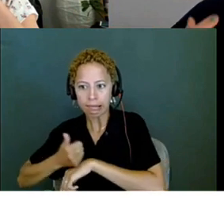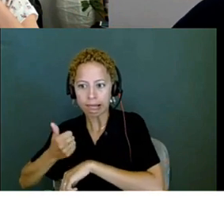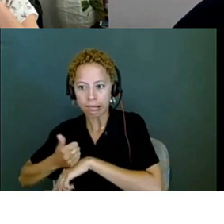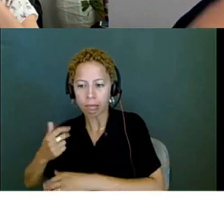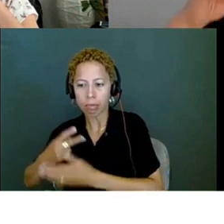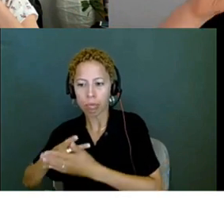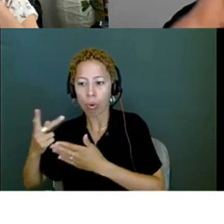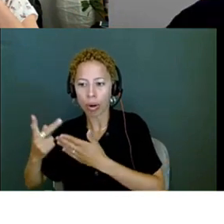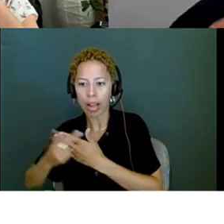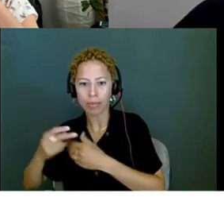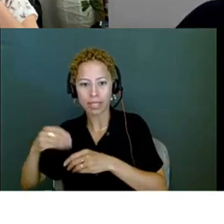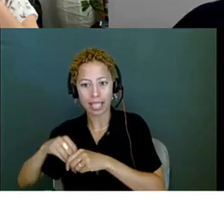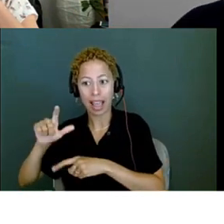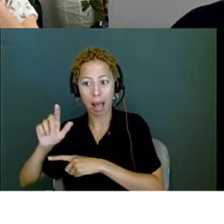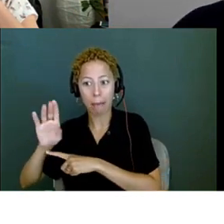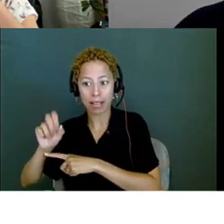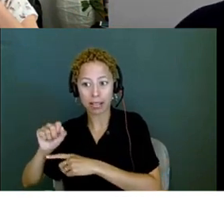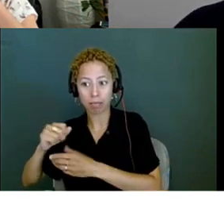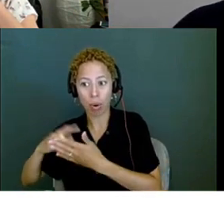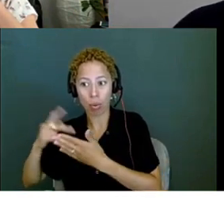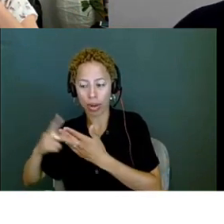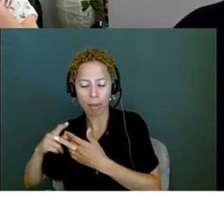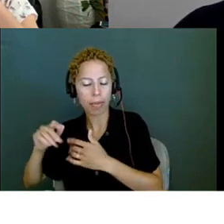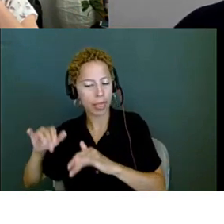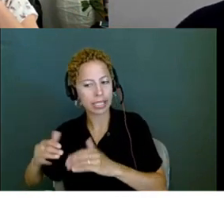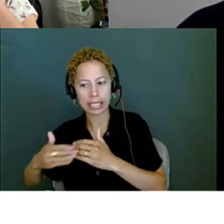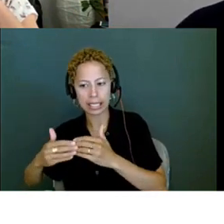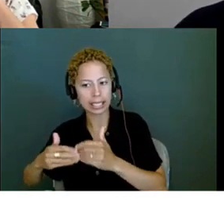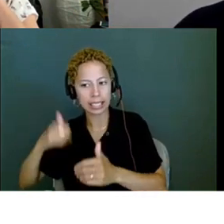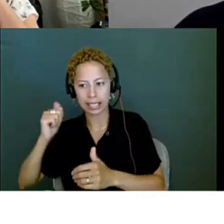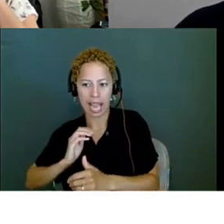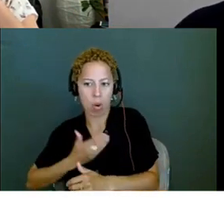LBS program, that's just the easiest way for us to do it.